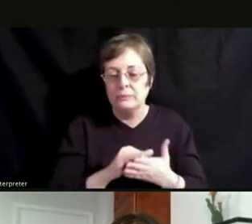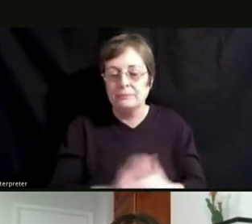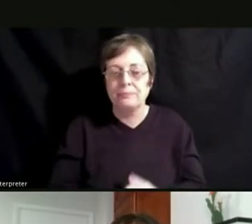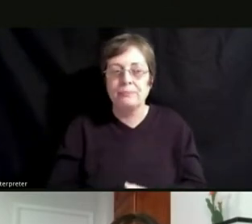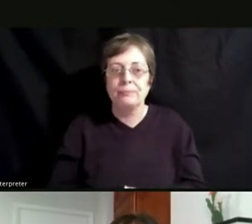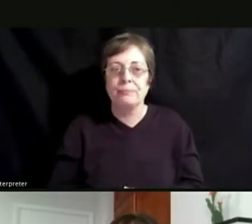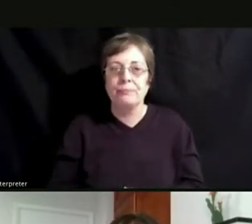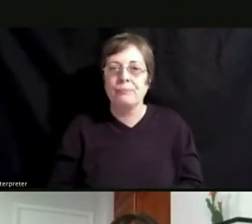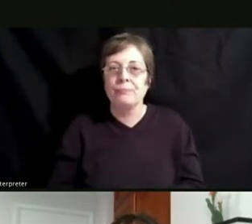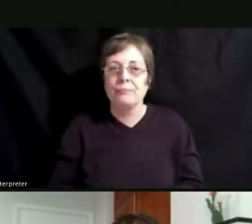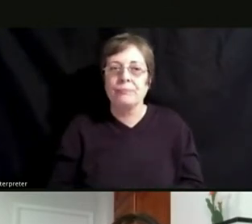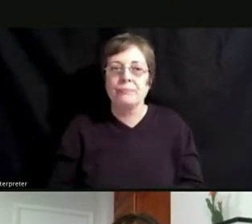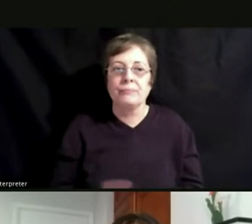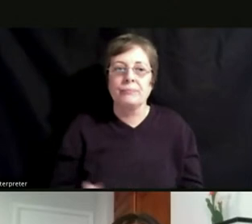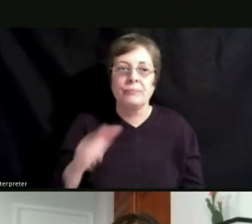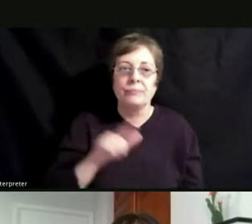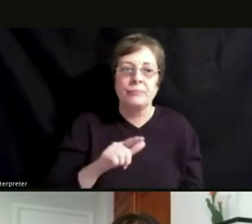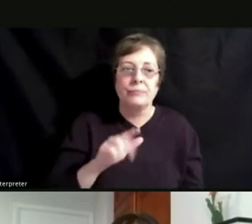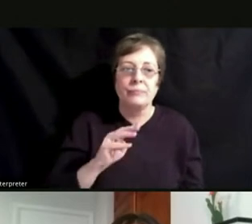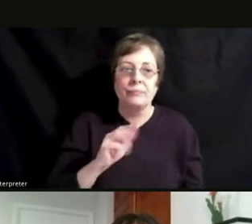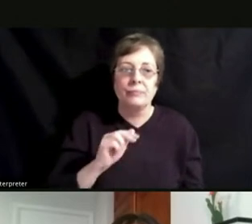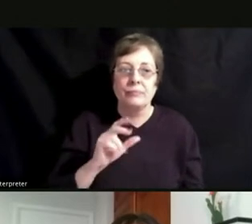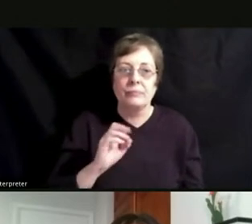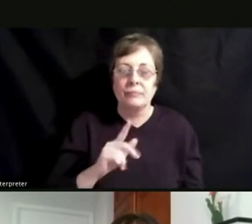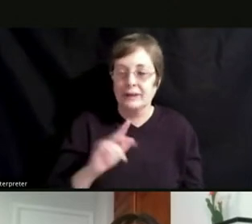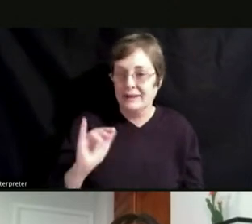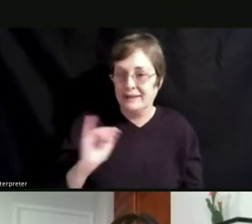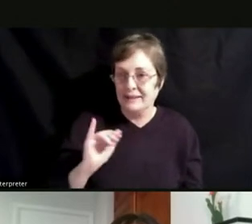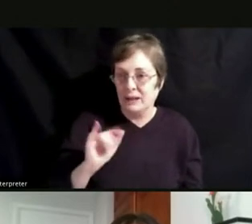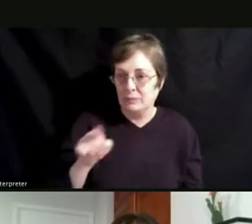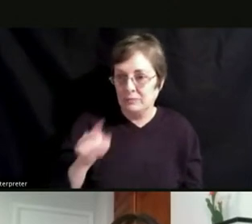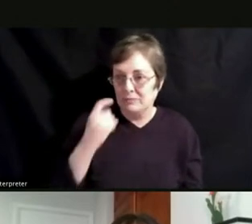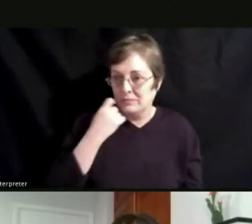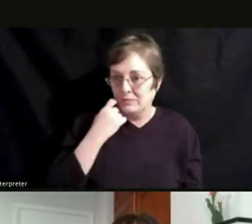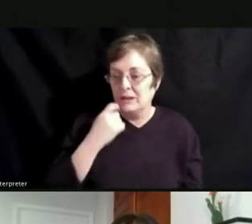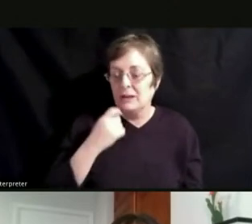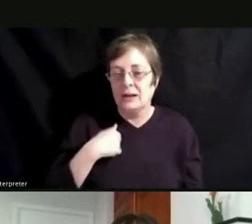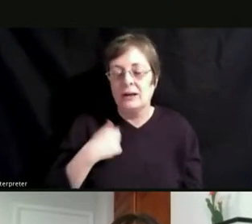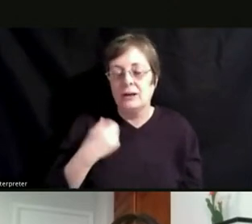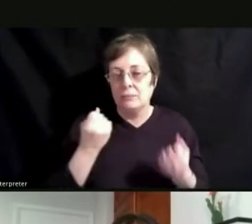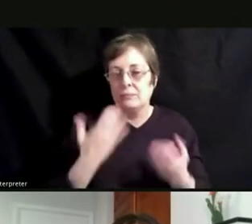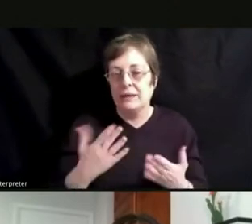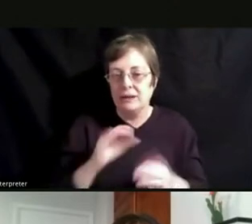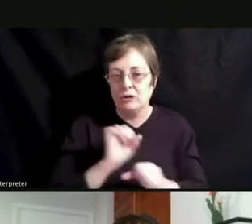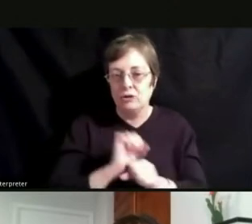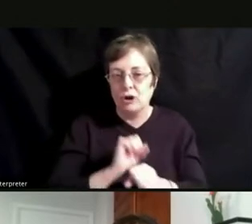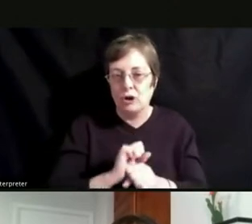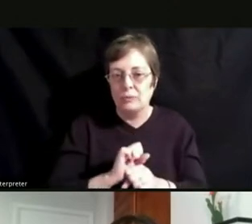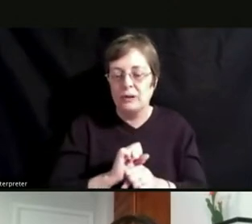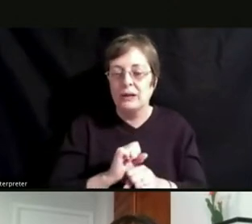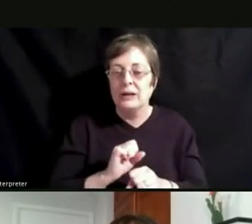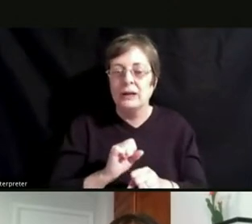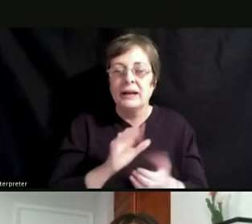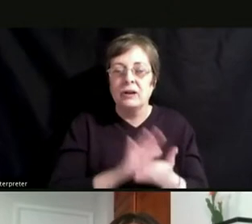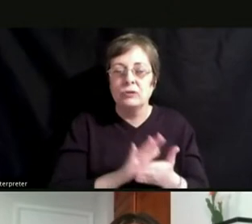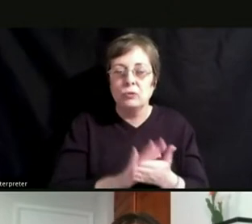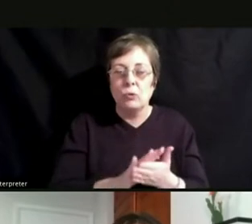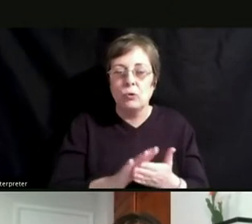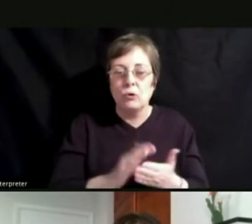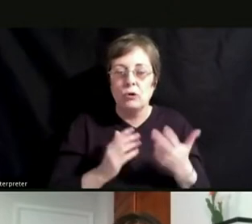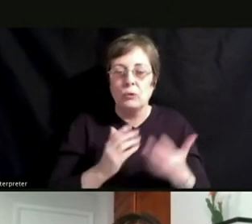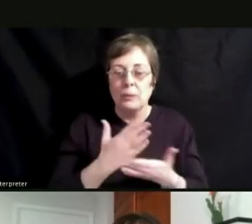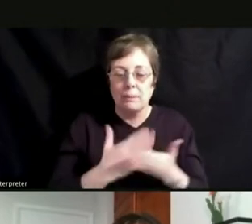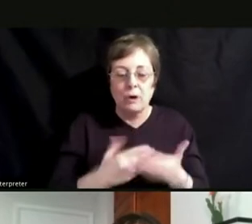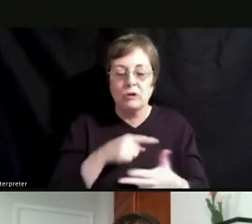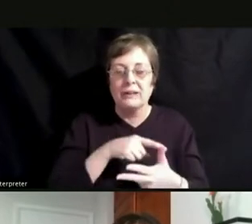I guess similar to Dr. Chung, I wear a lot of different hats. In academia, we talk about three pillars: research, teaching, and